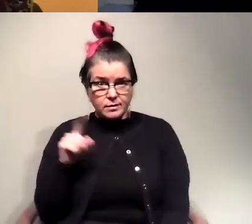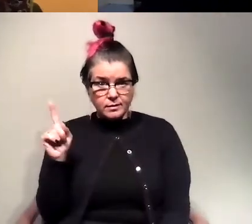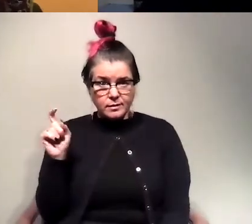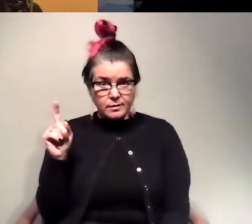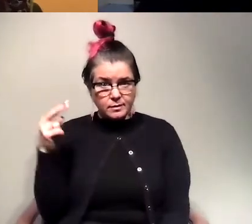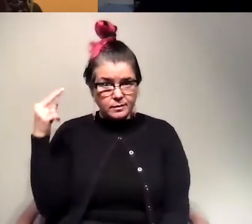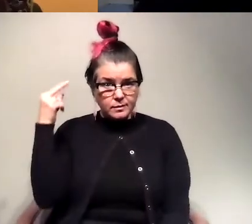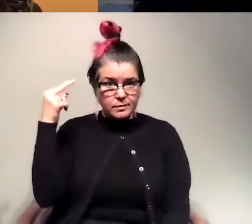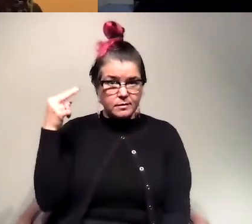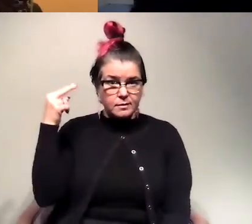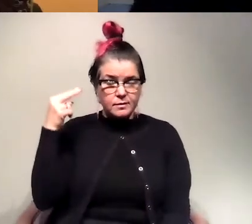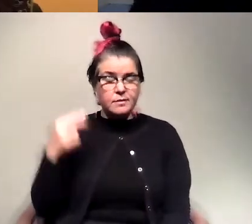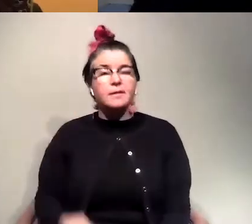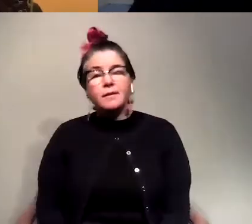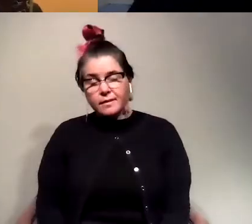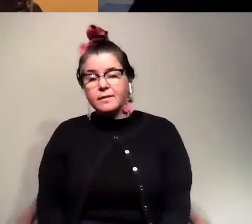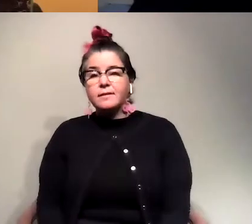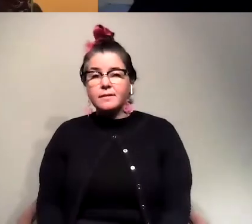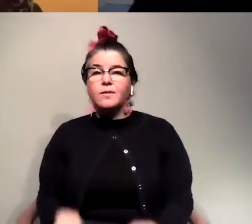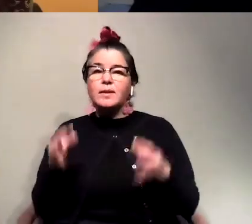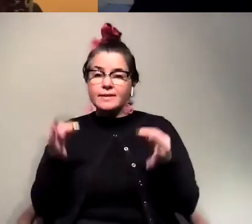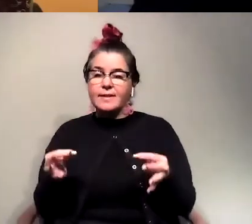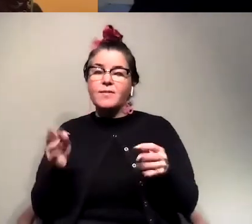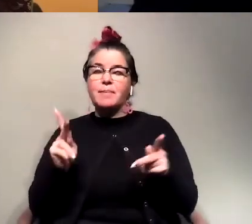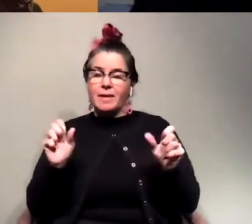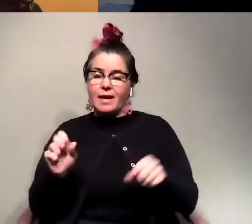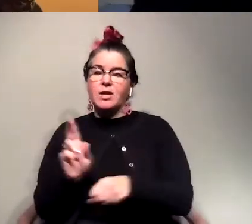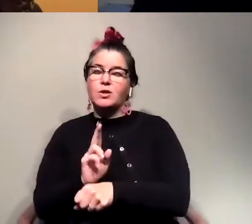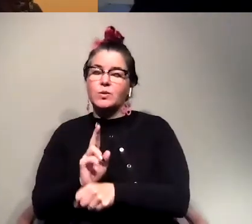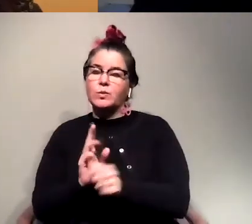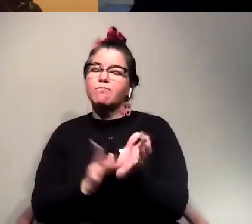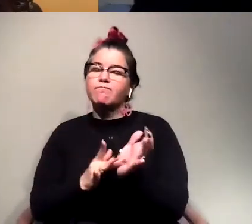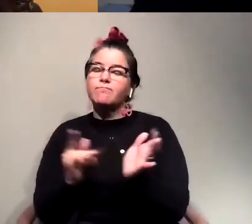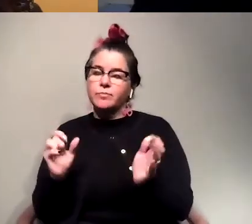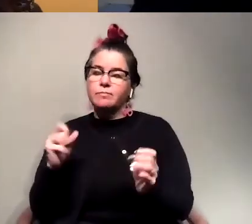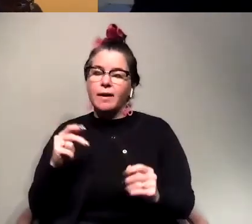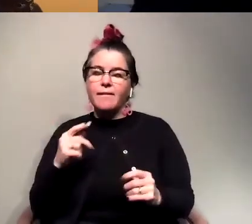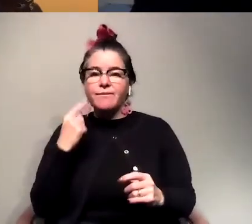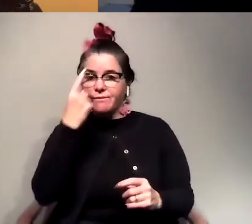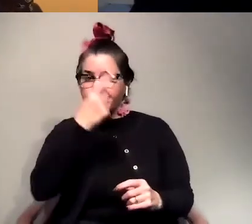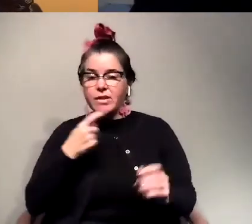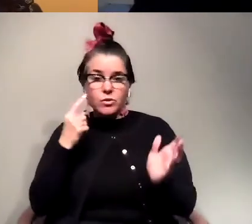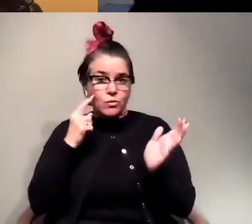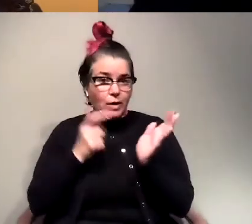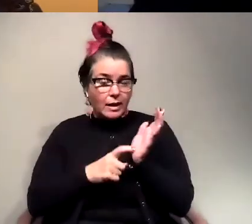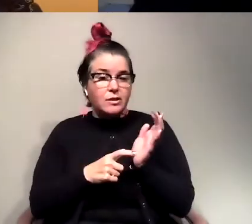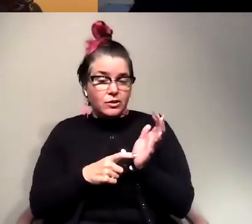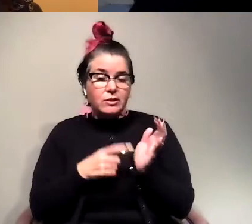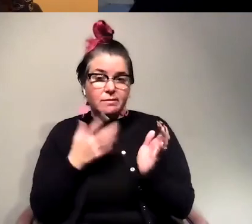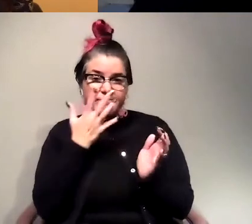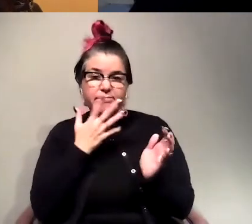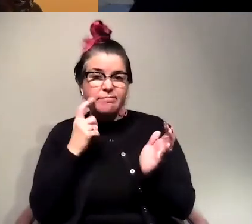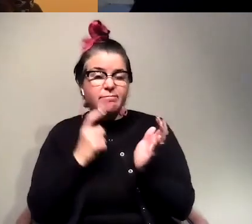There are definitely people who can use AI programs to spy on us. So facial recognition, that's one of the things that